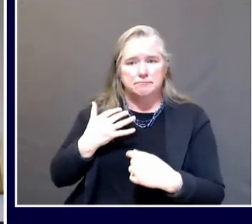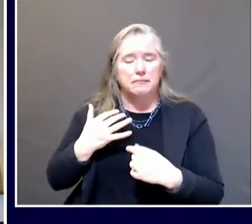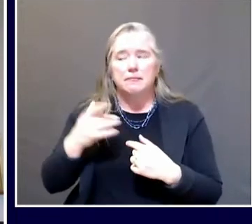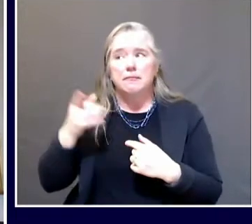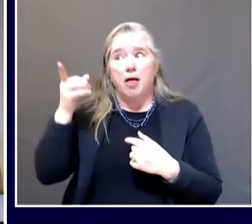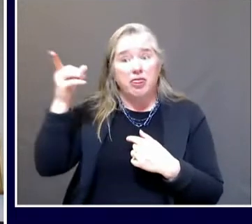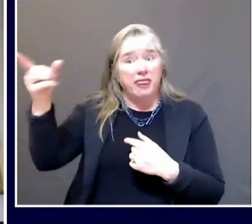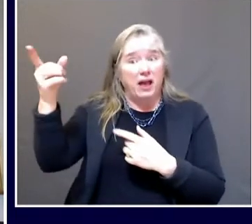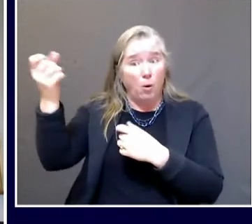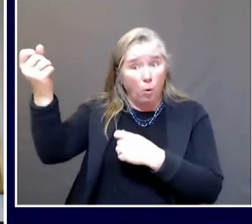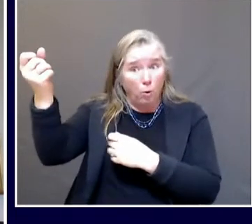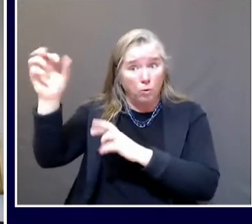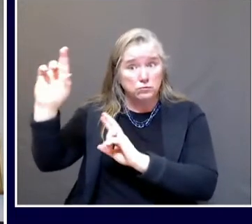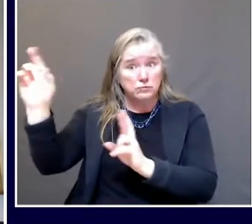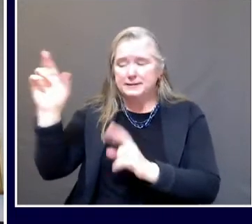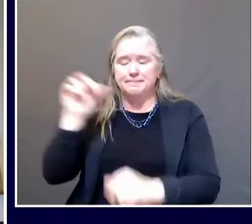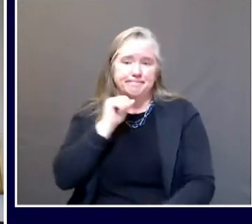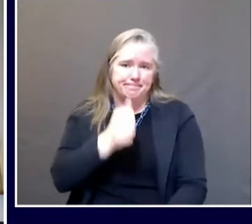that we've just learned about.